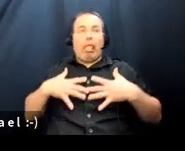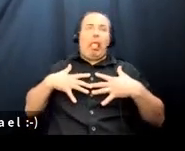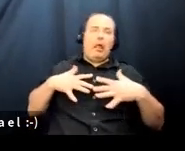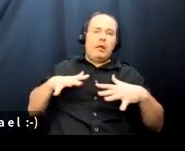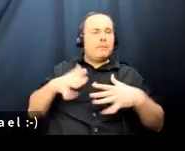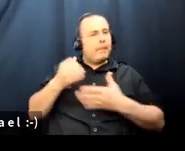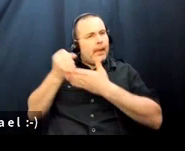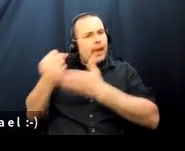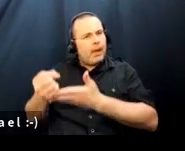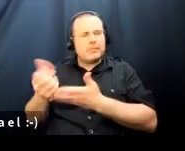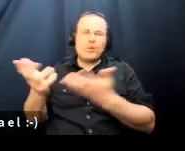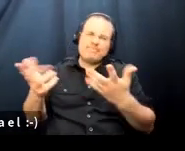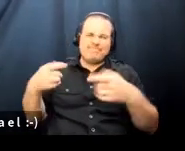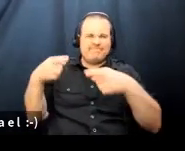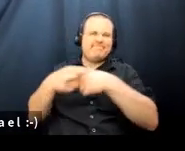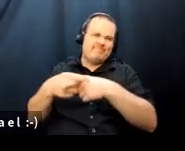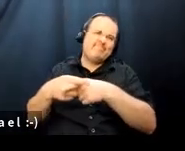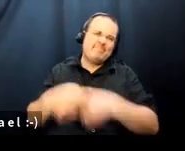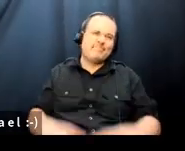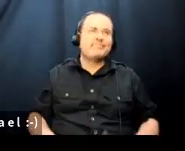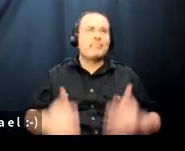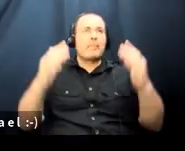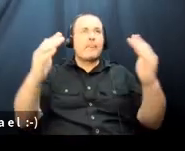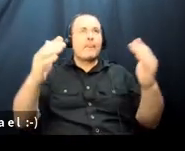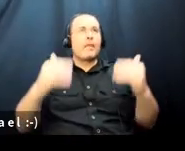brain a little bit. So